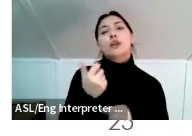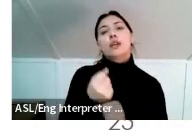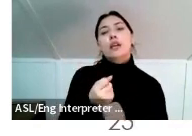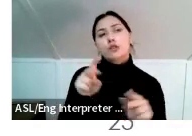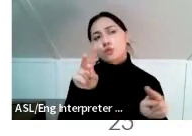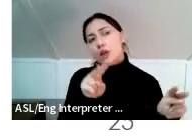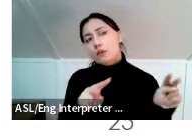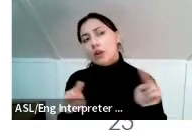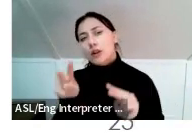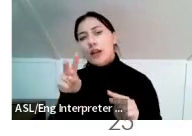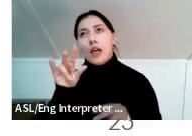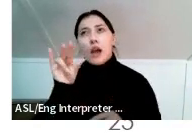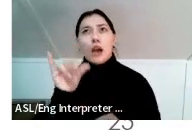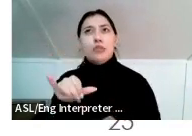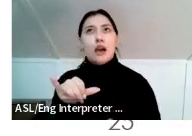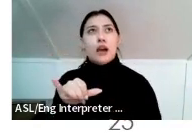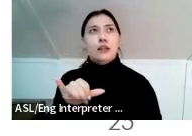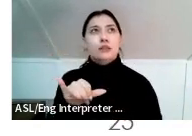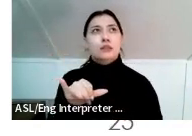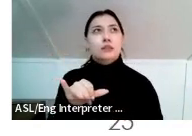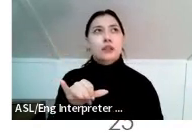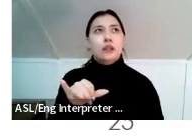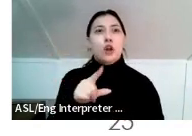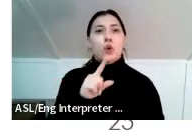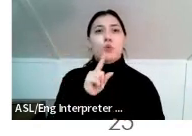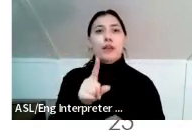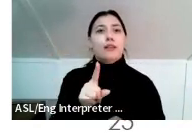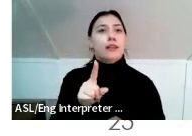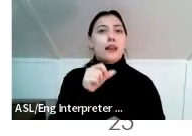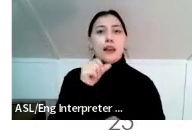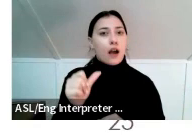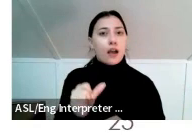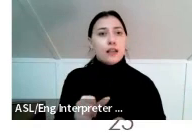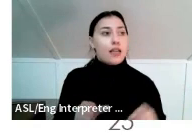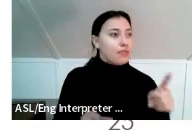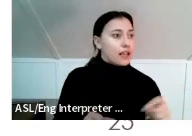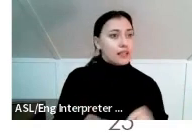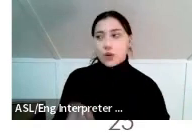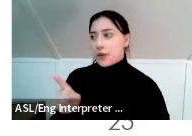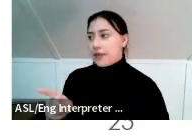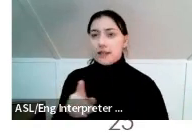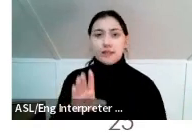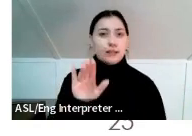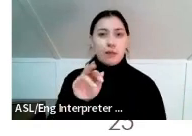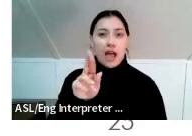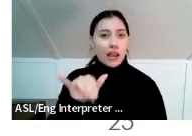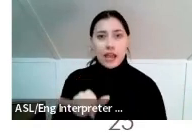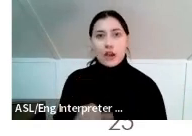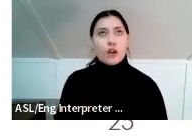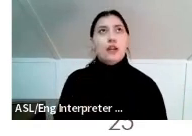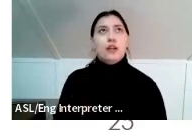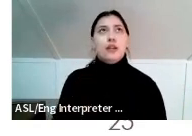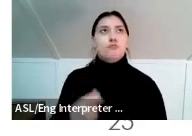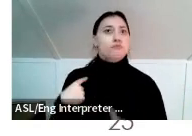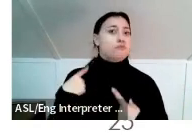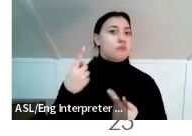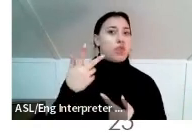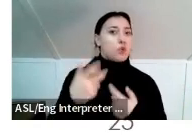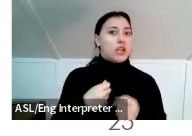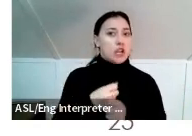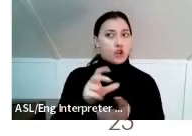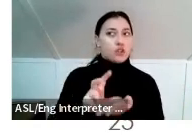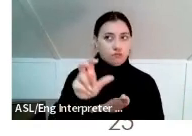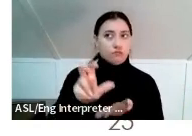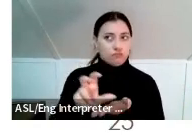it's a tipping point. It is not a binary. So even if you have been funded in the last 3 years, we